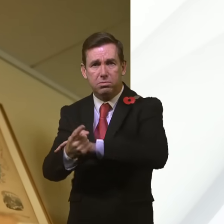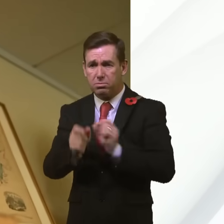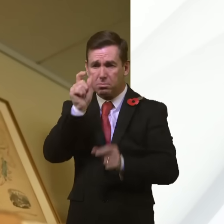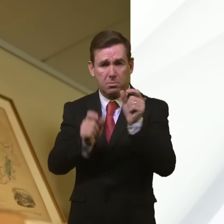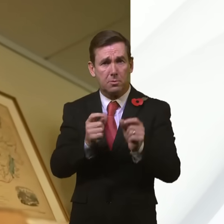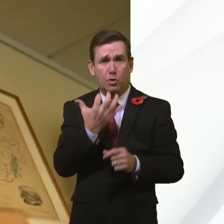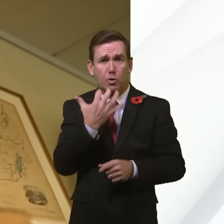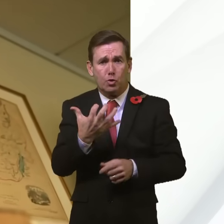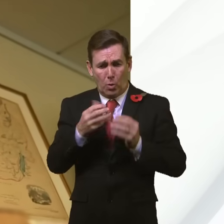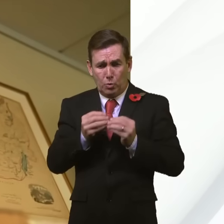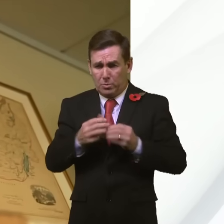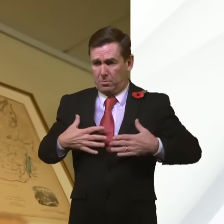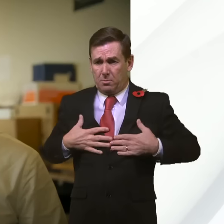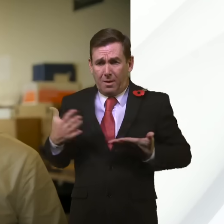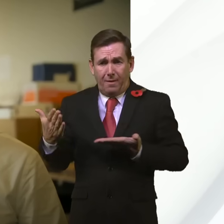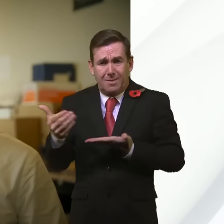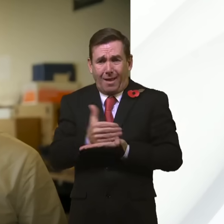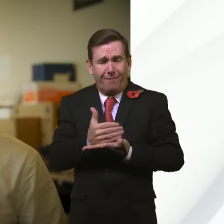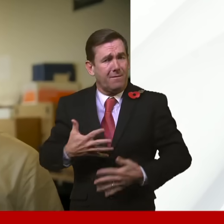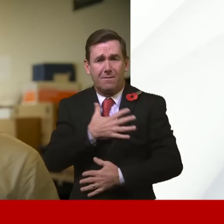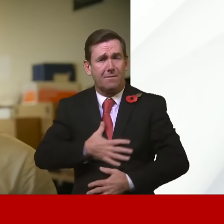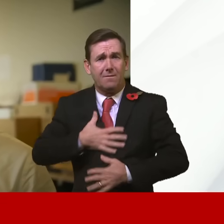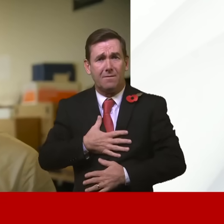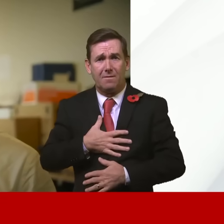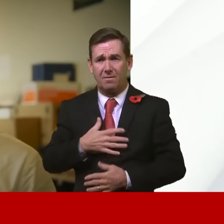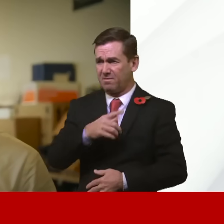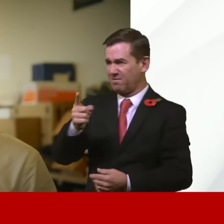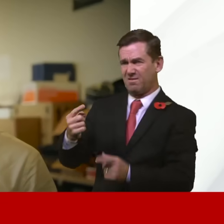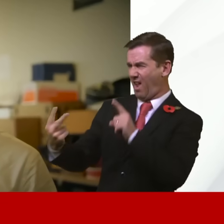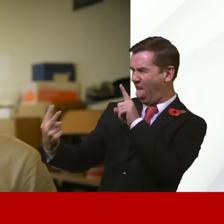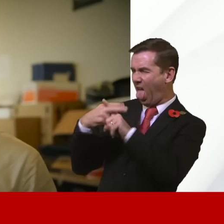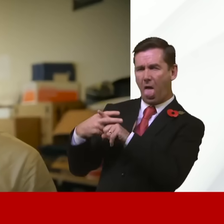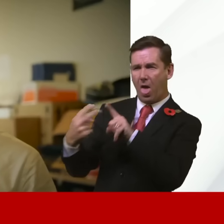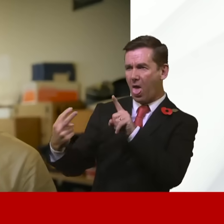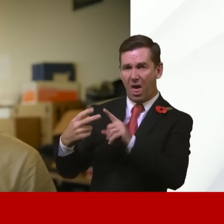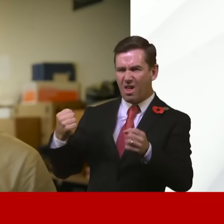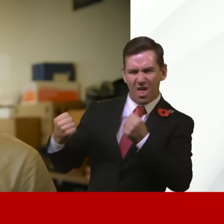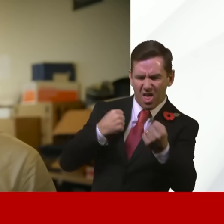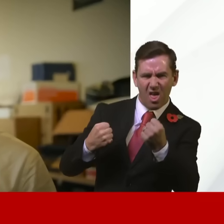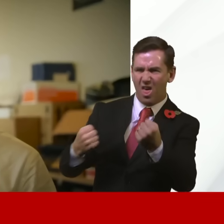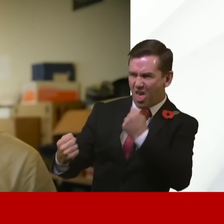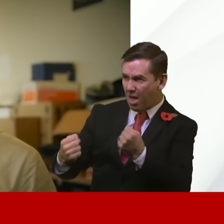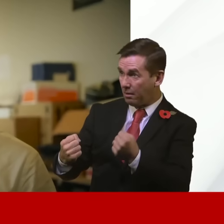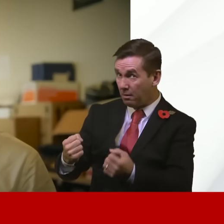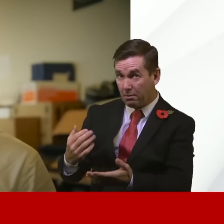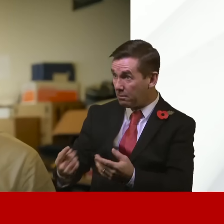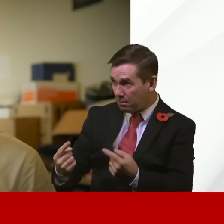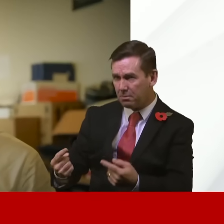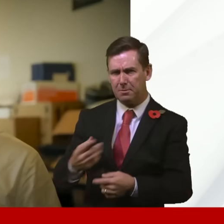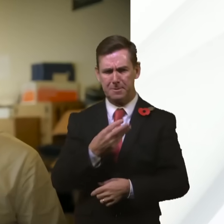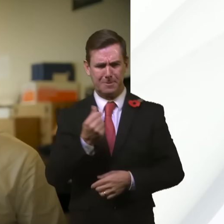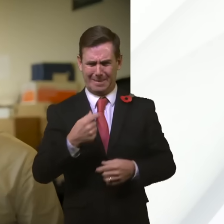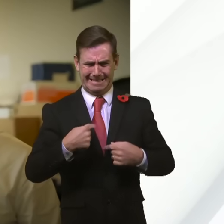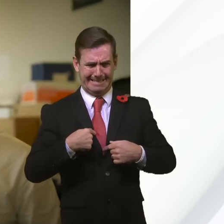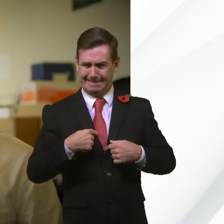safe at university. There are Jewish students reporting threats of physical assault. There are Jewish students who are questioning whether they should be outwardly displaying their